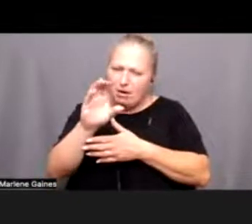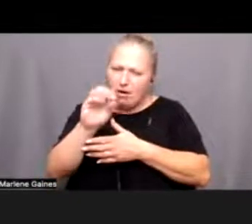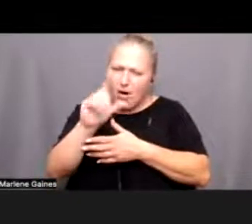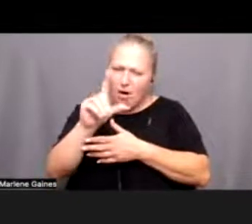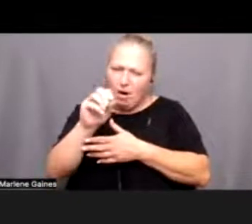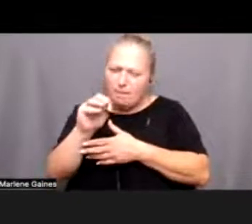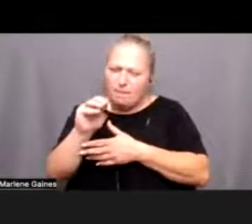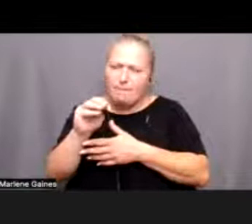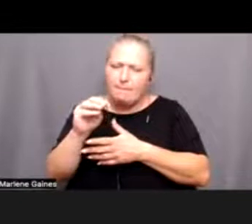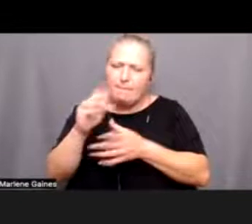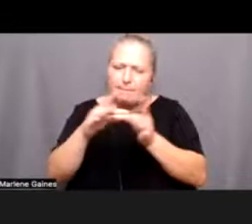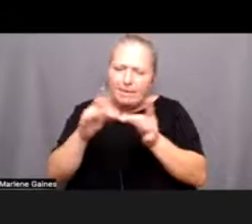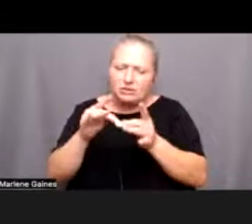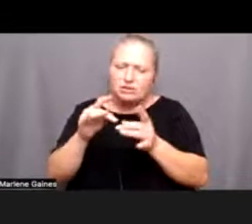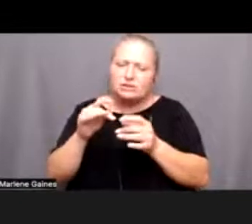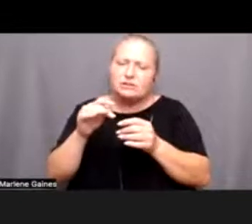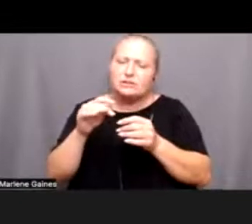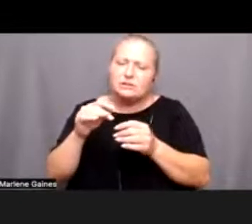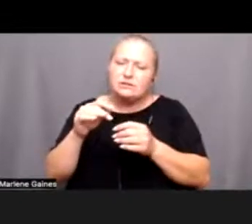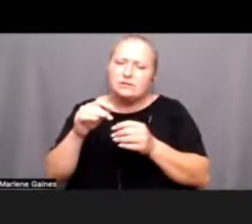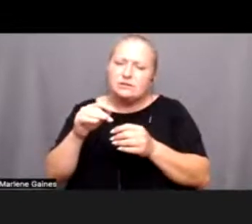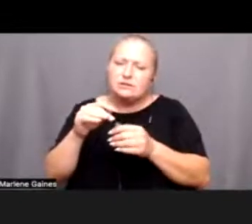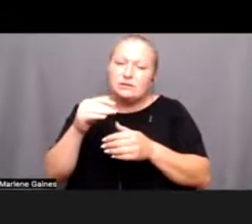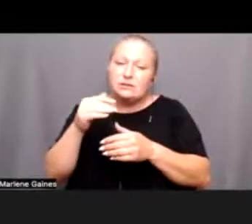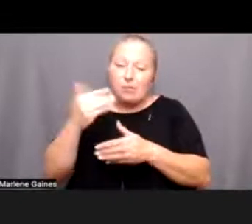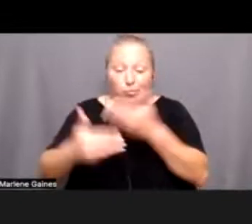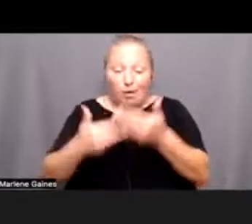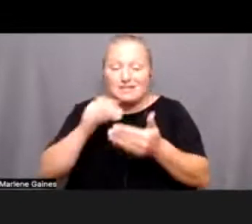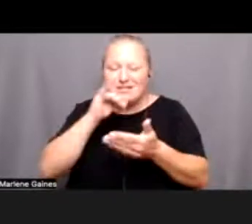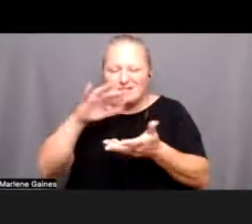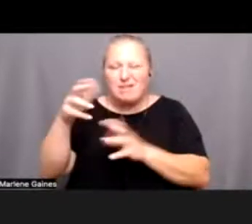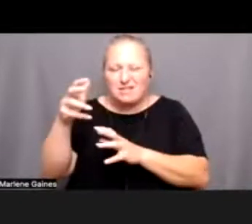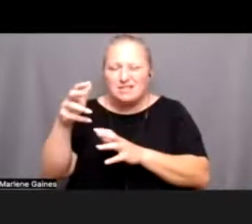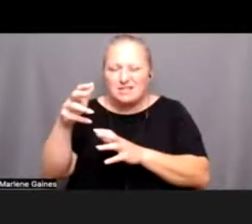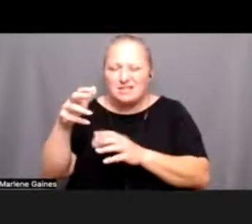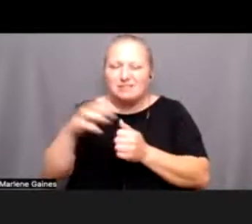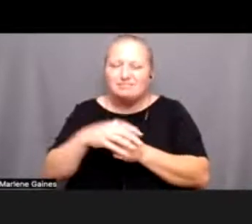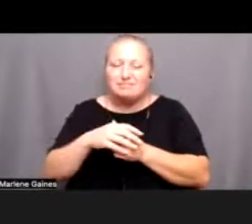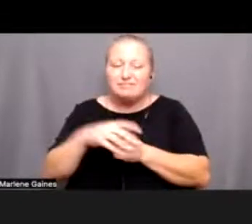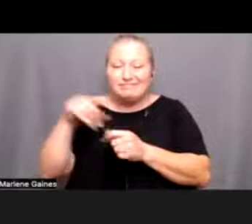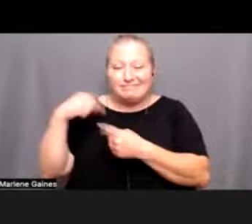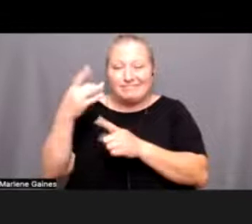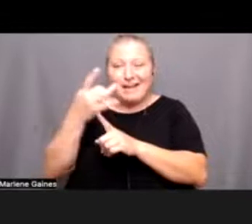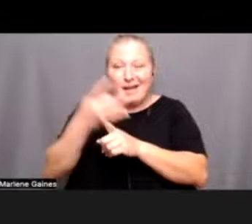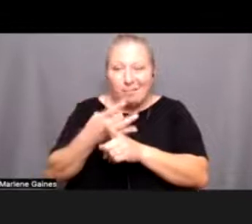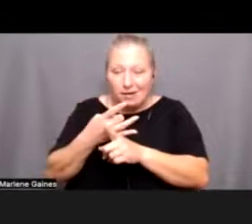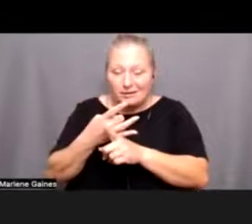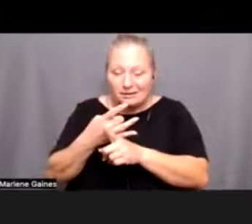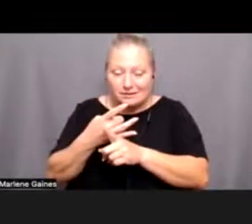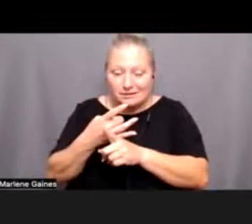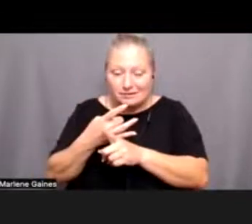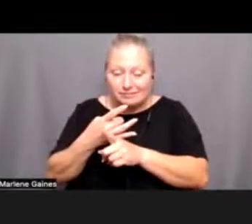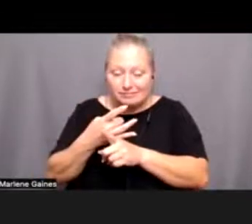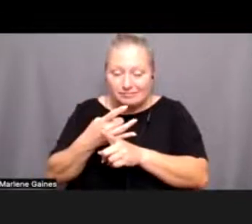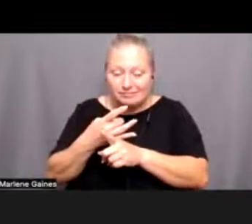in her remarks was the process is messy. It has taken 8 months.